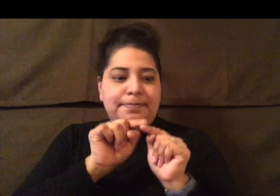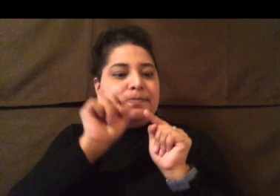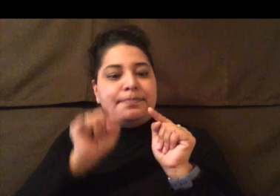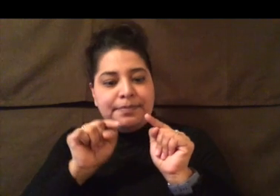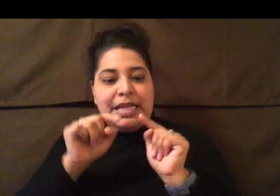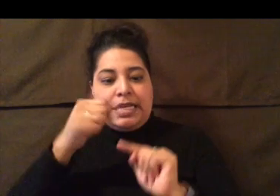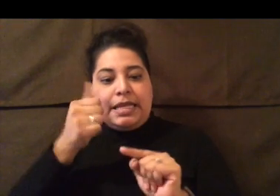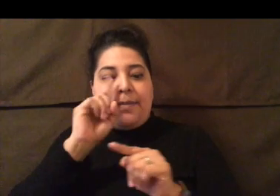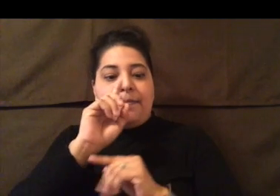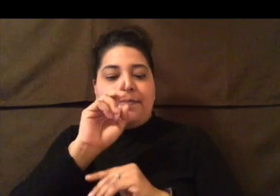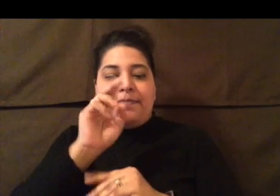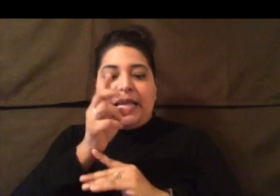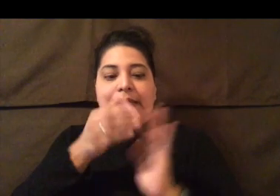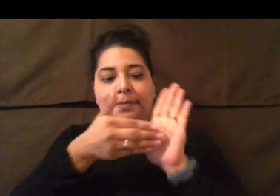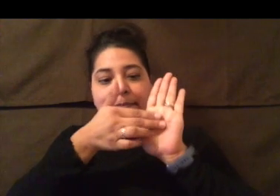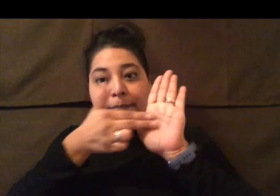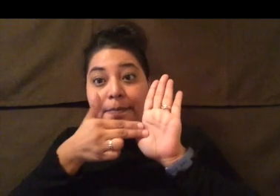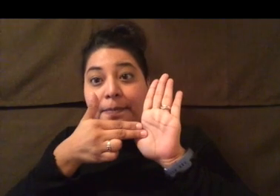minutes.